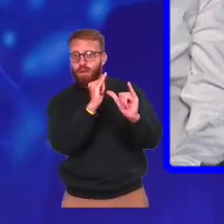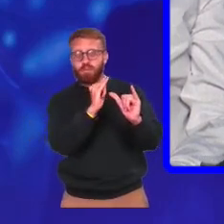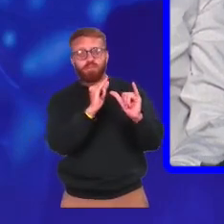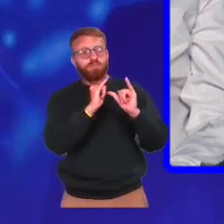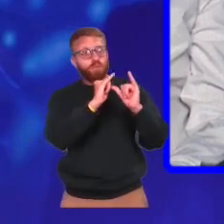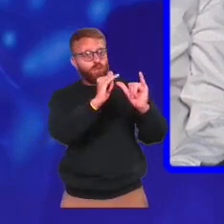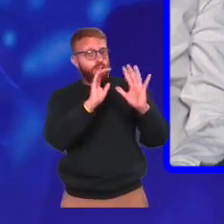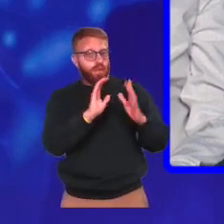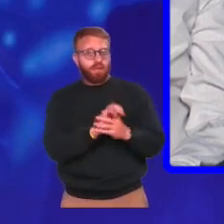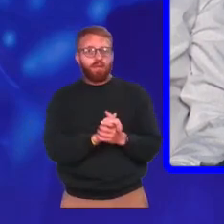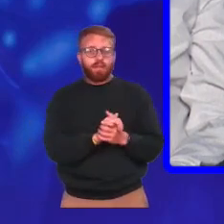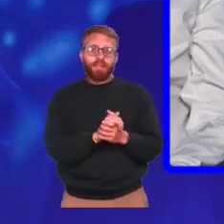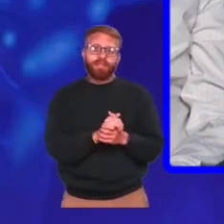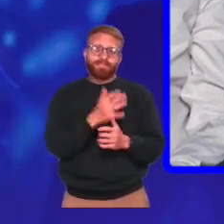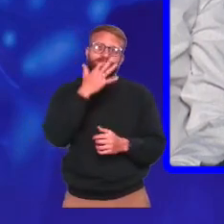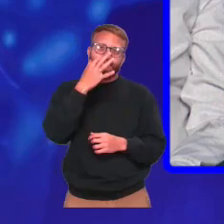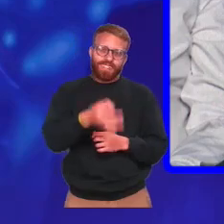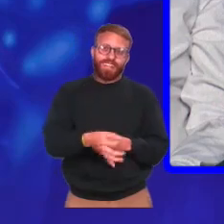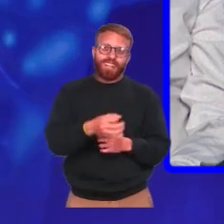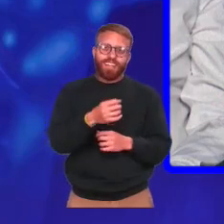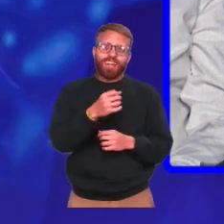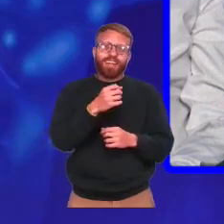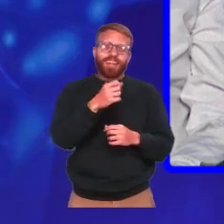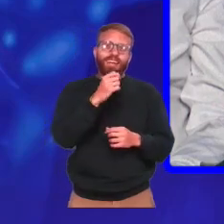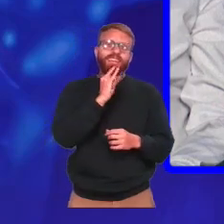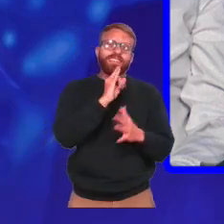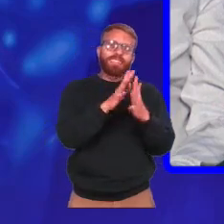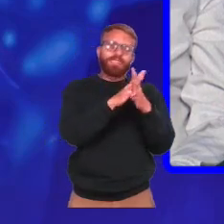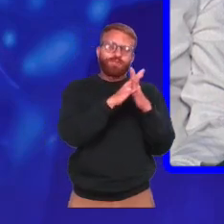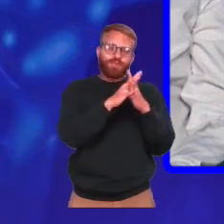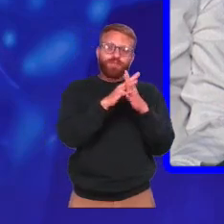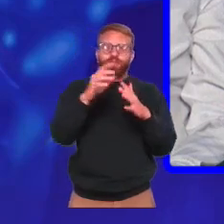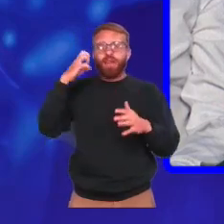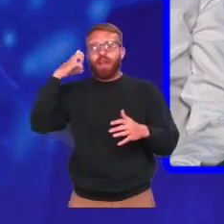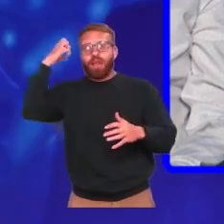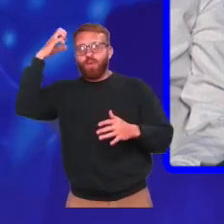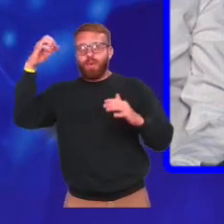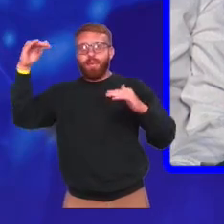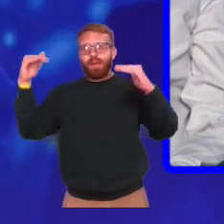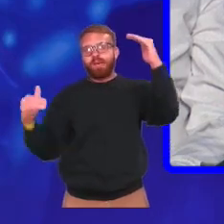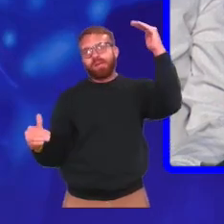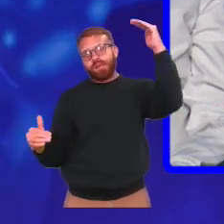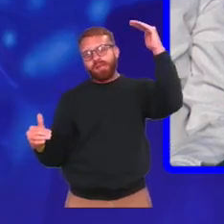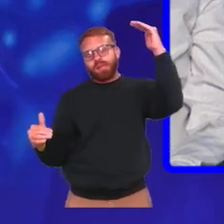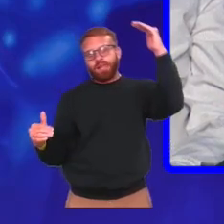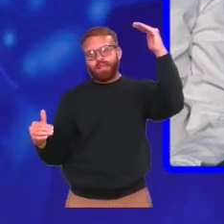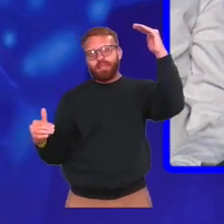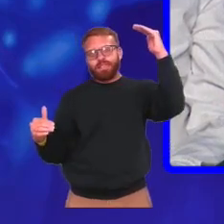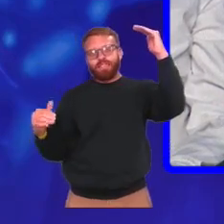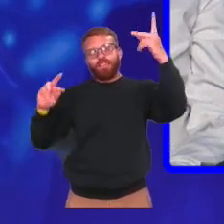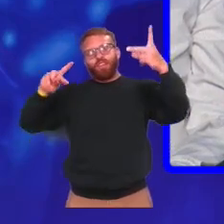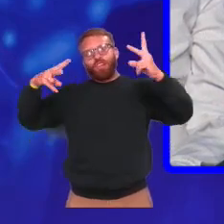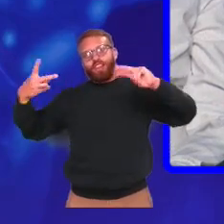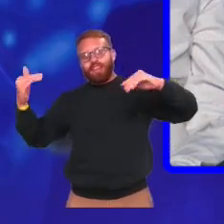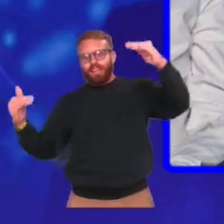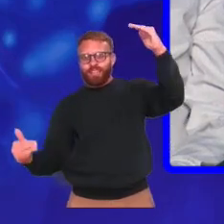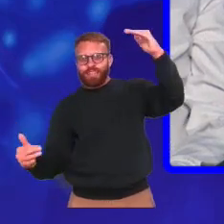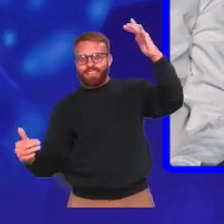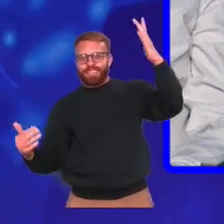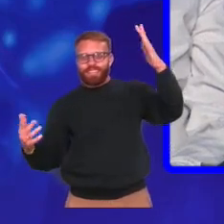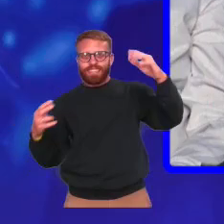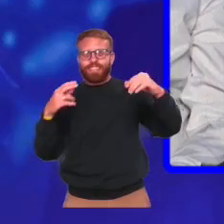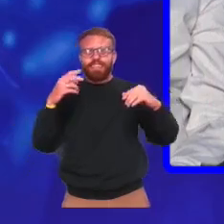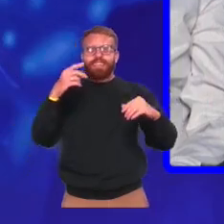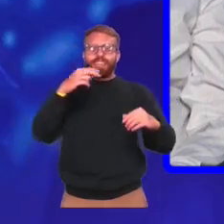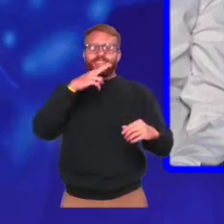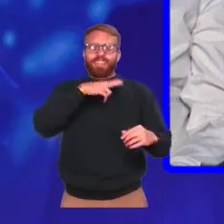in that arena allows us to deliver on our products more effectively. So we're definitely interested in Colombia at this point,